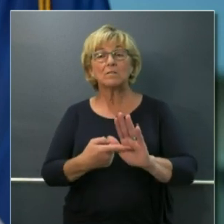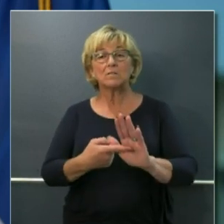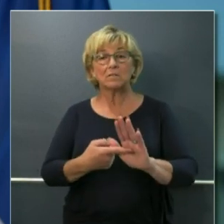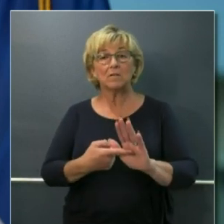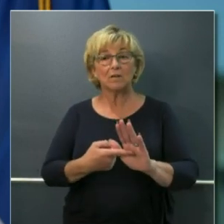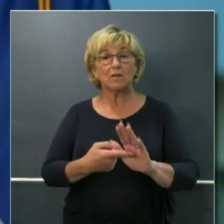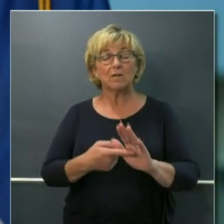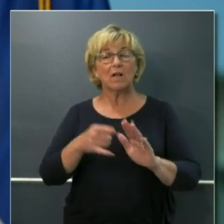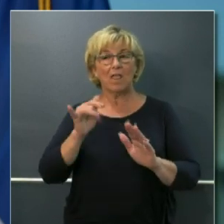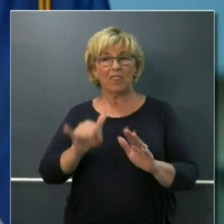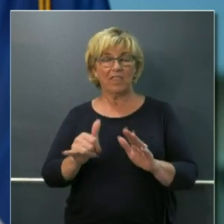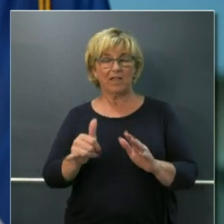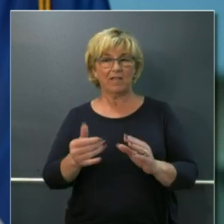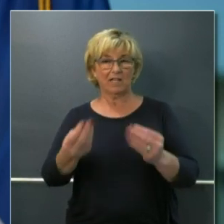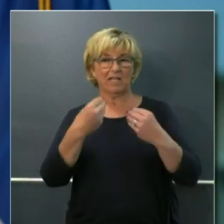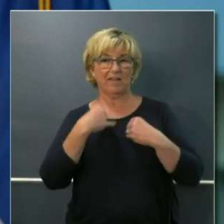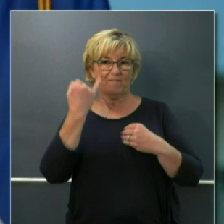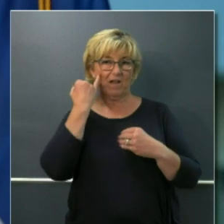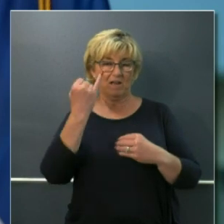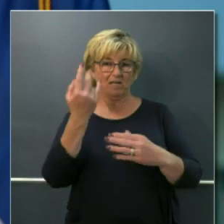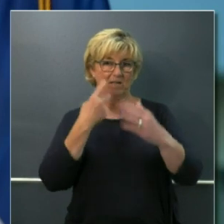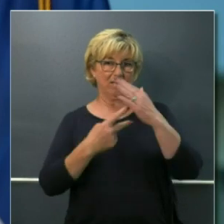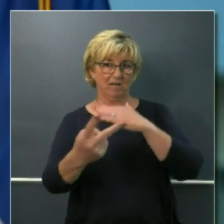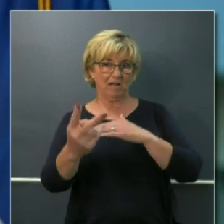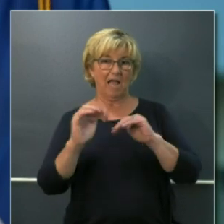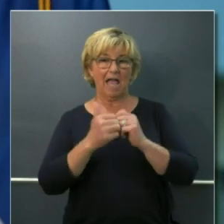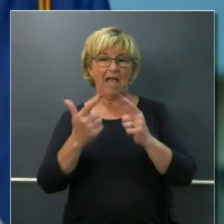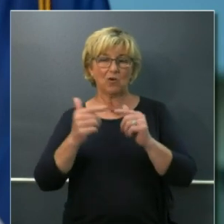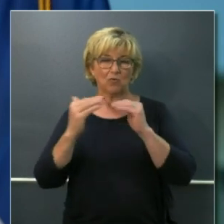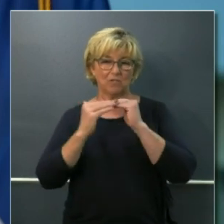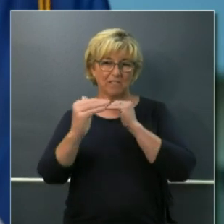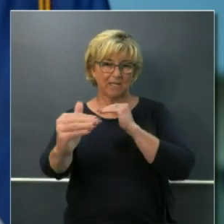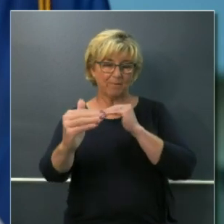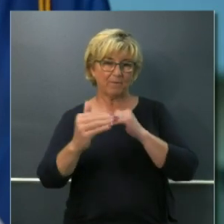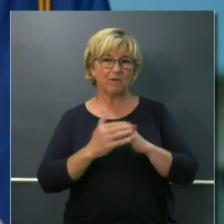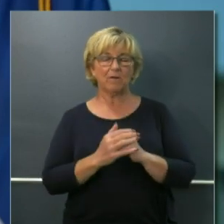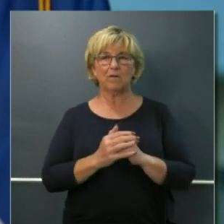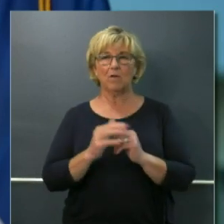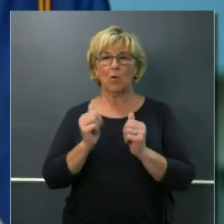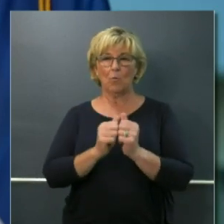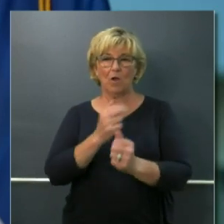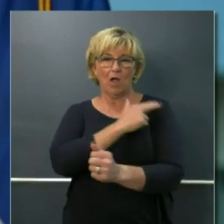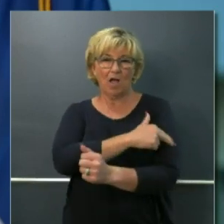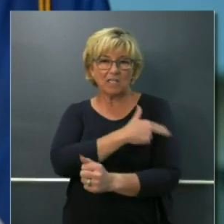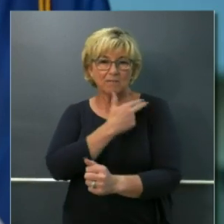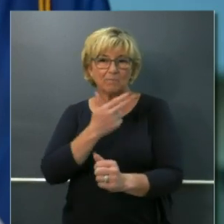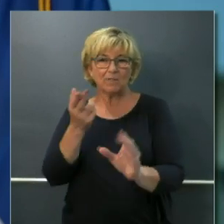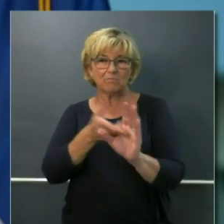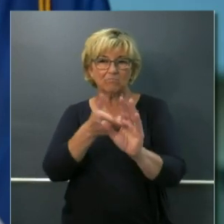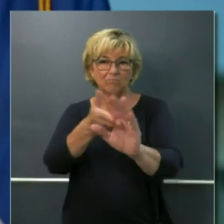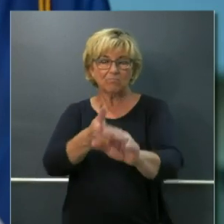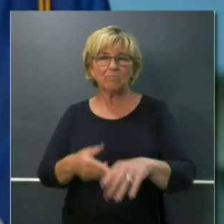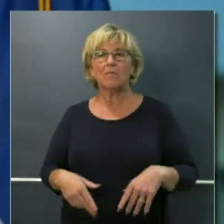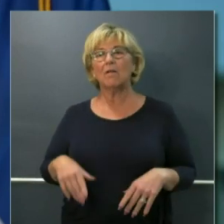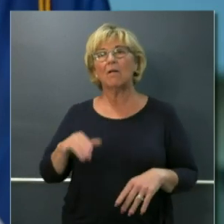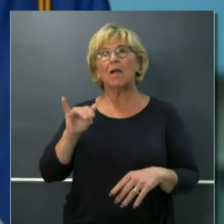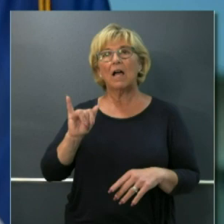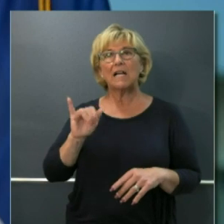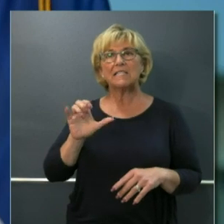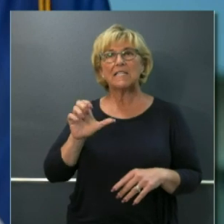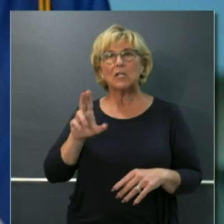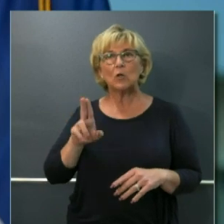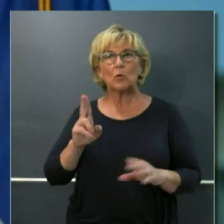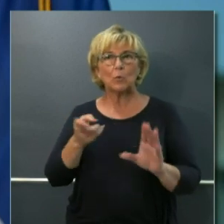preparing us for this area of stabilization with our data, with our hospitalizations and ICU visits. As we increase our testing